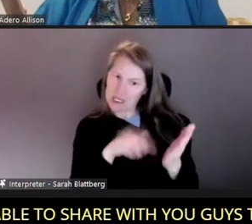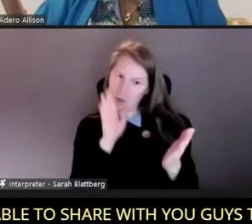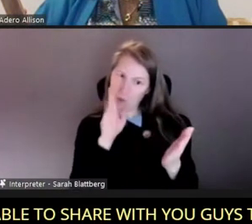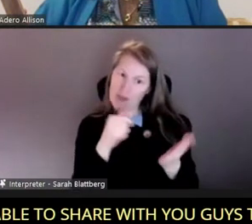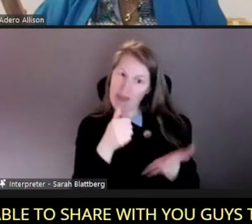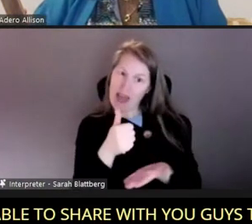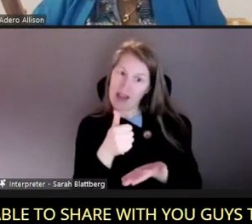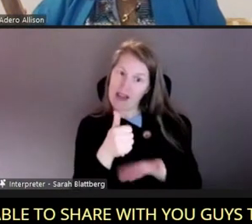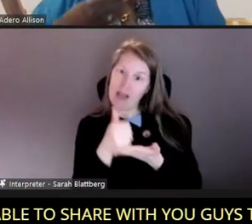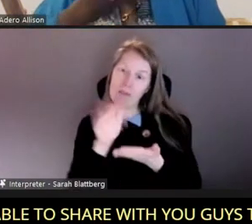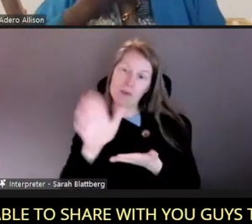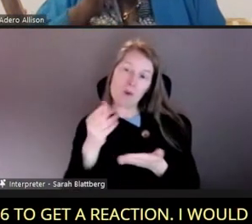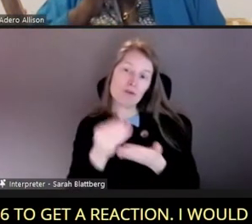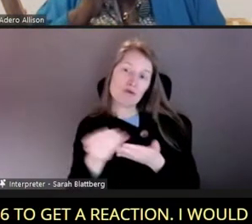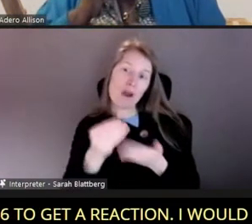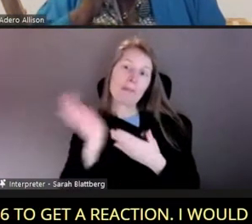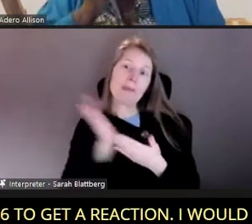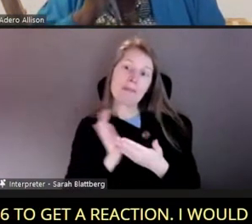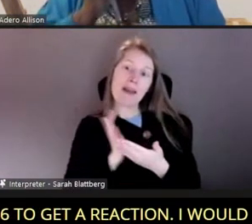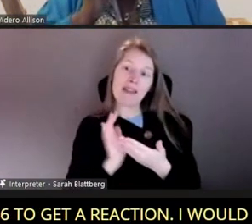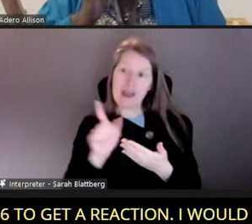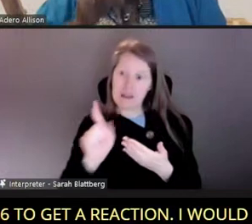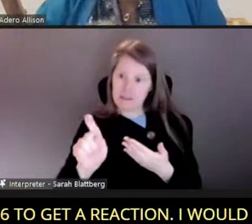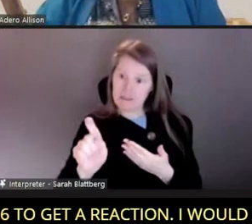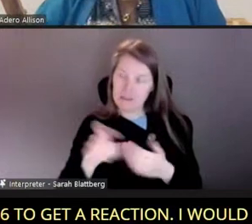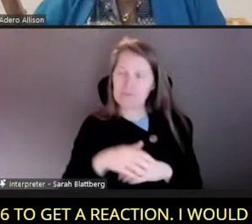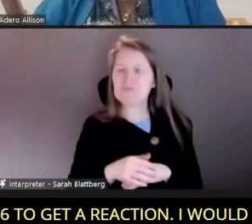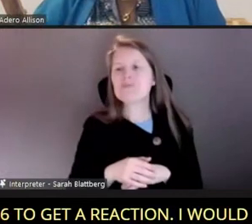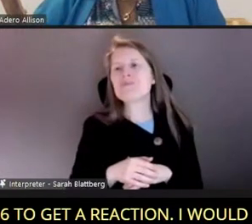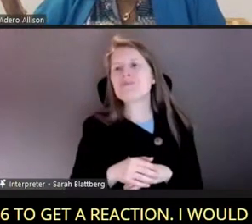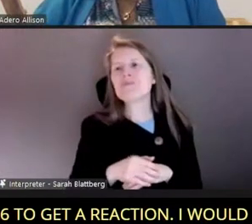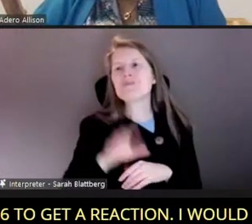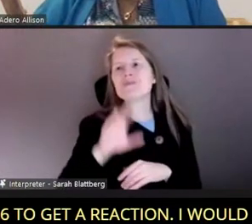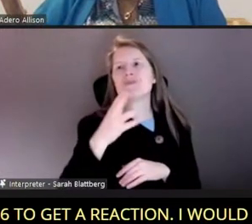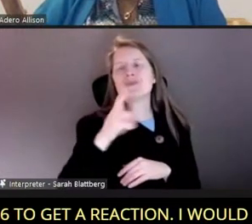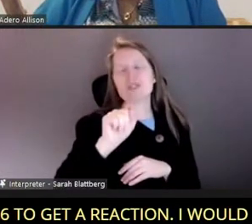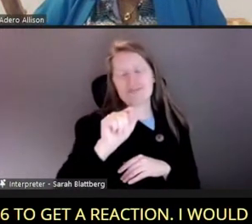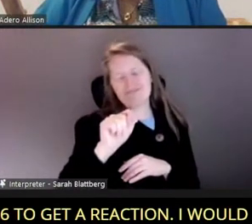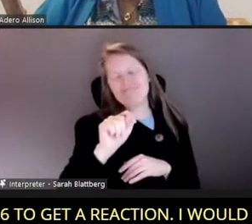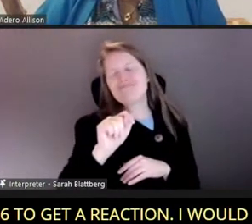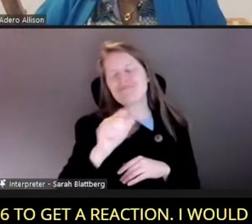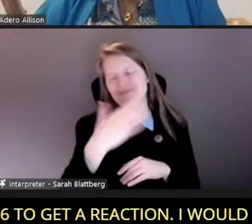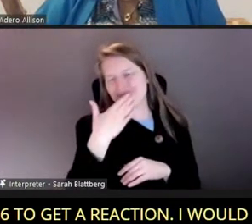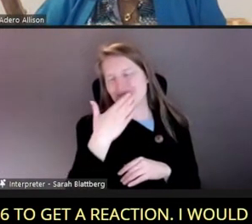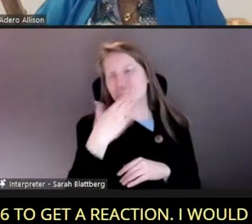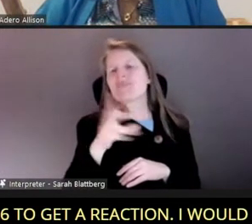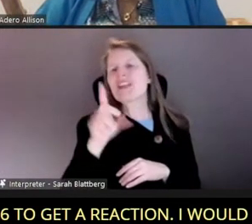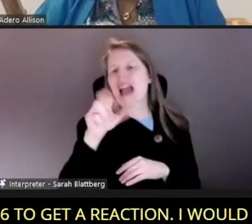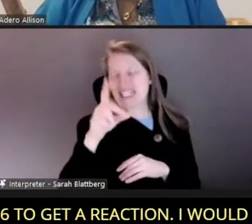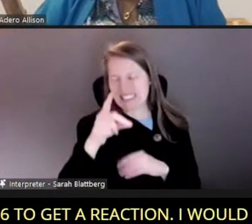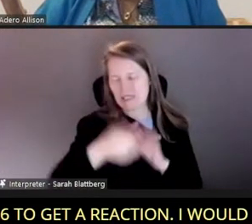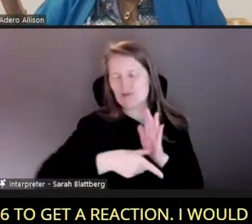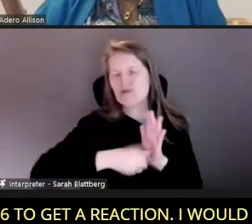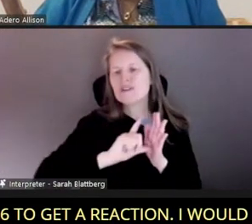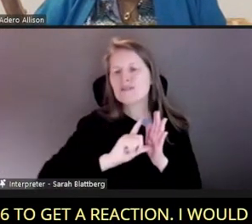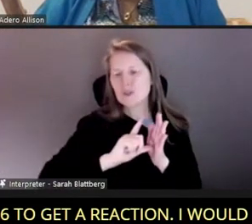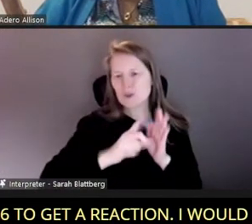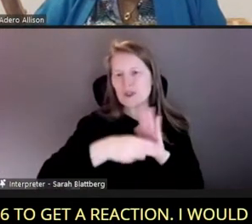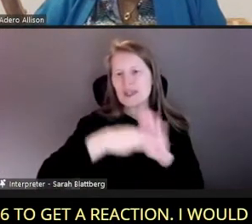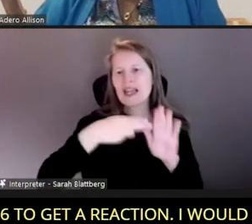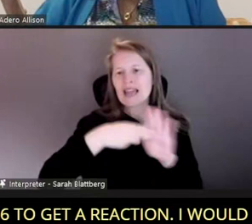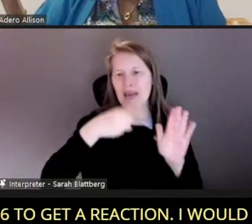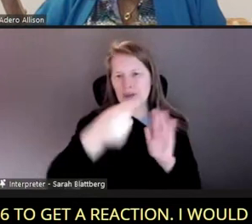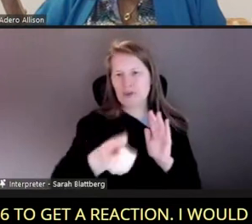your shopping experience. Yeah, so yeah, thank you. I did look over the labels that, you